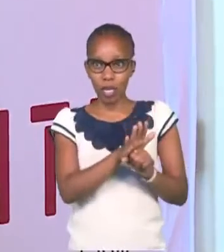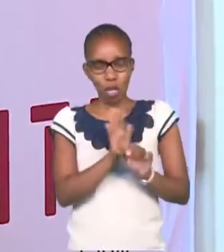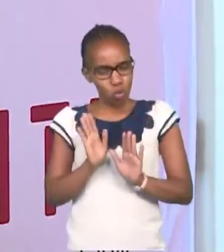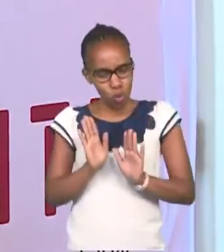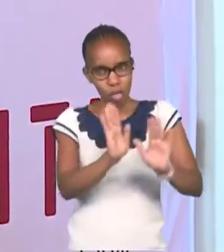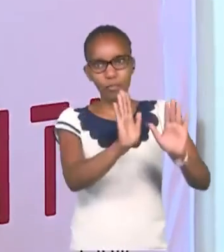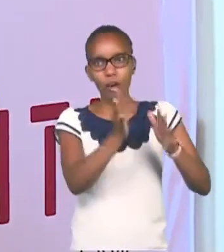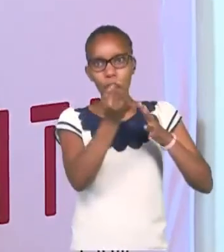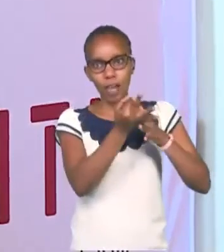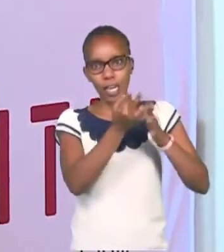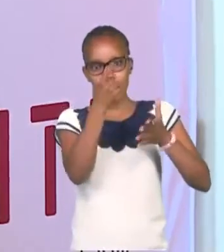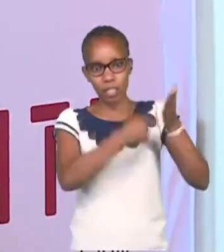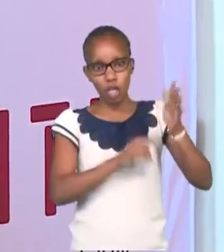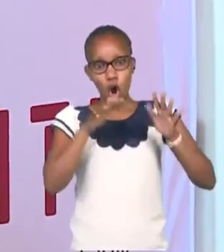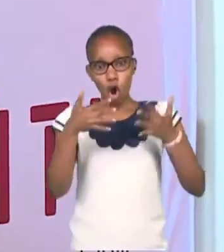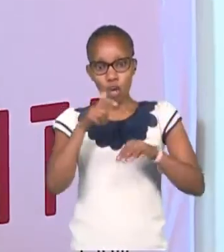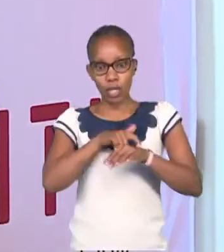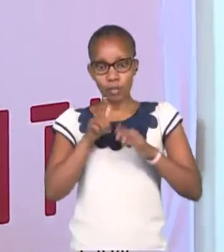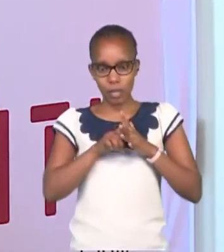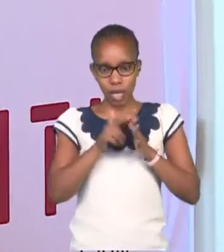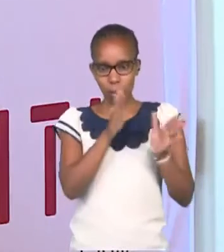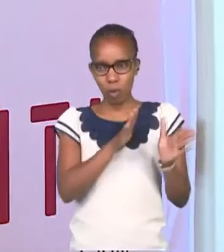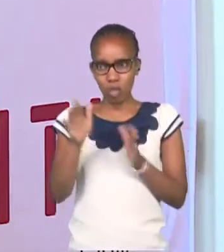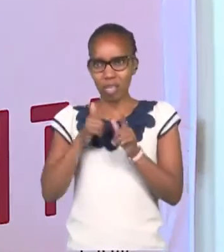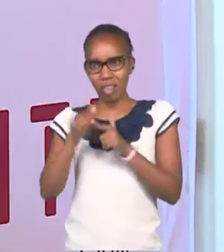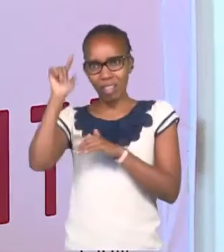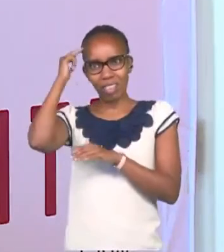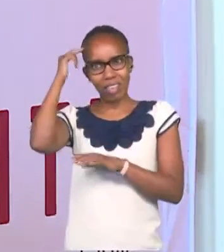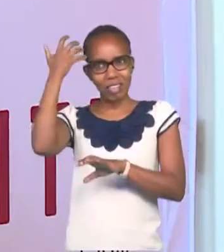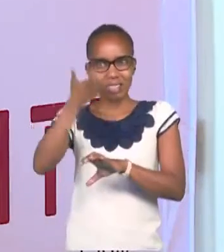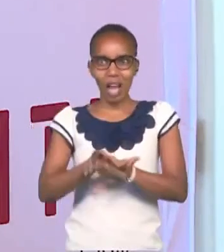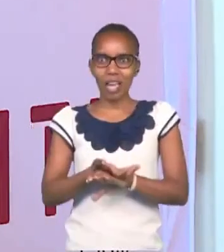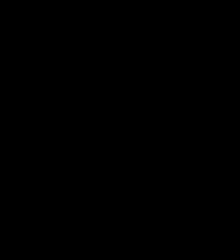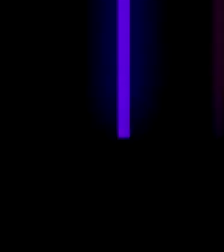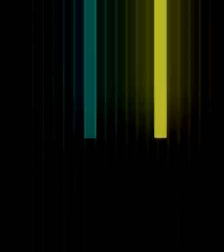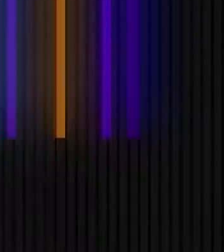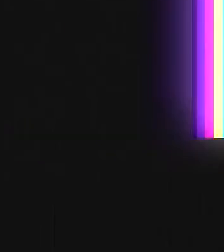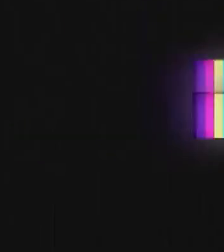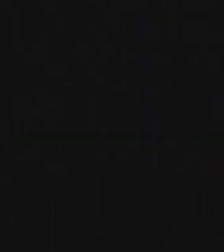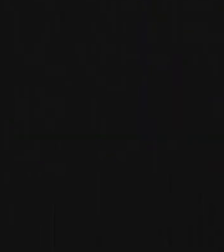all, or even when they start the process, they think it's such an uphill task and therefore neglect.